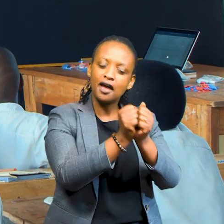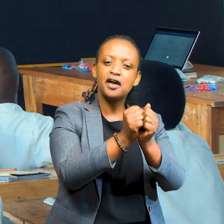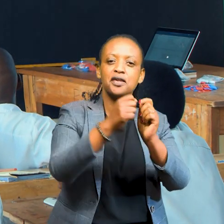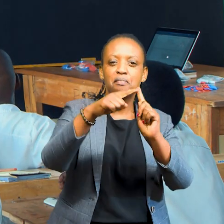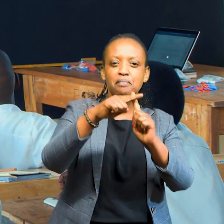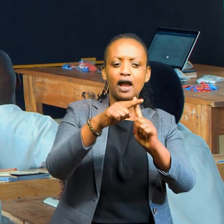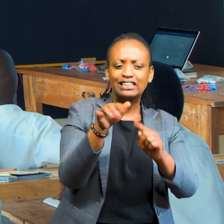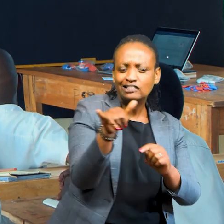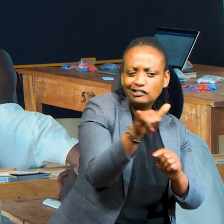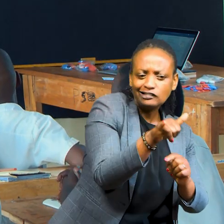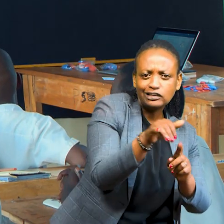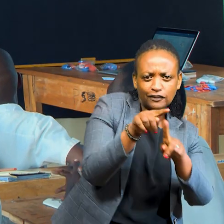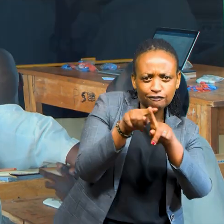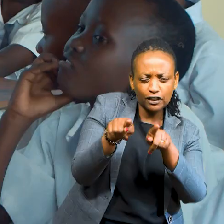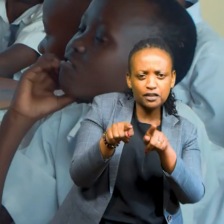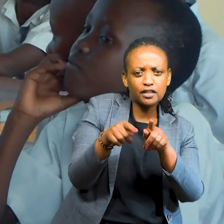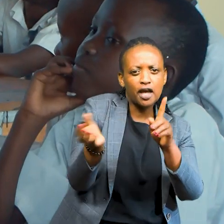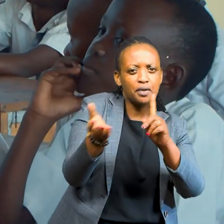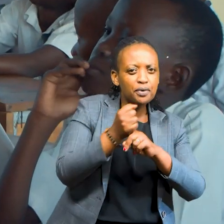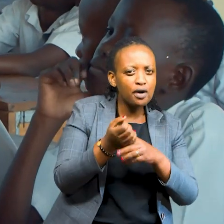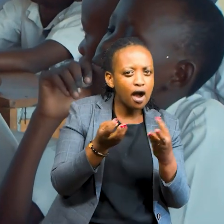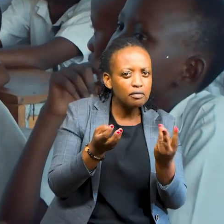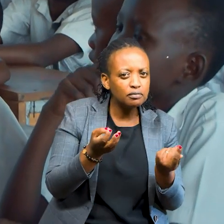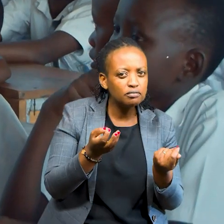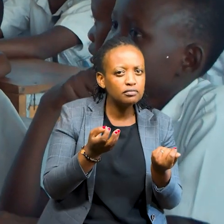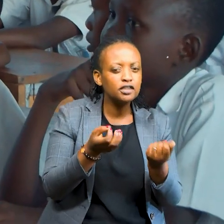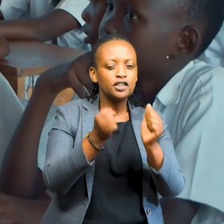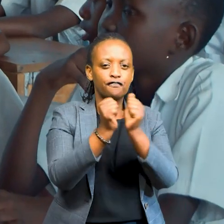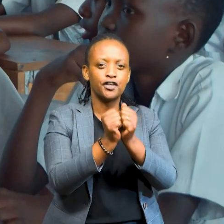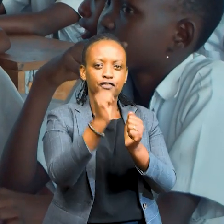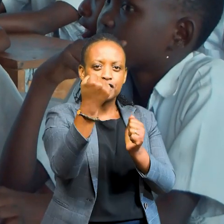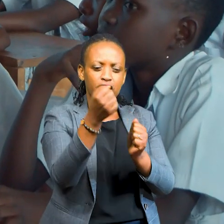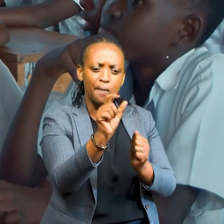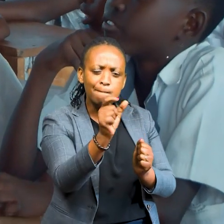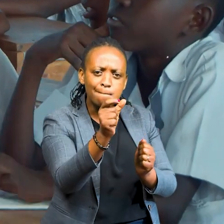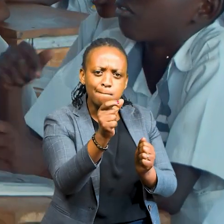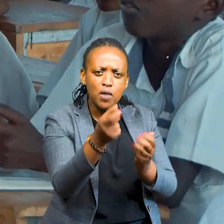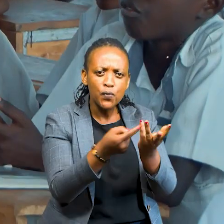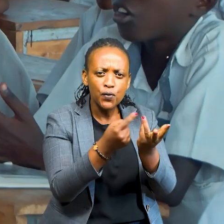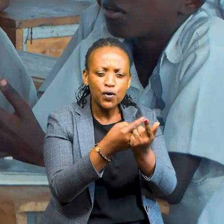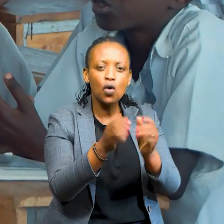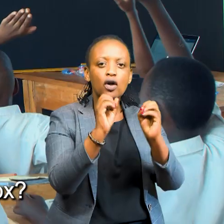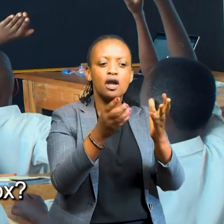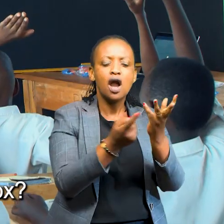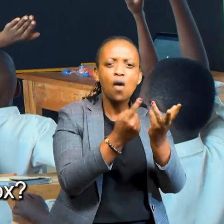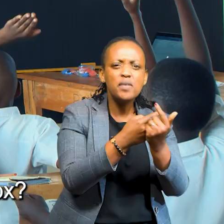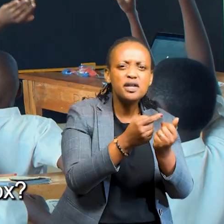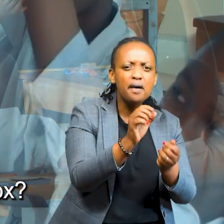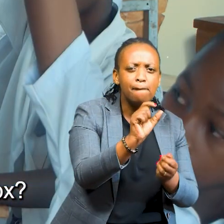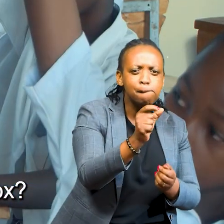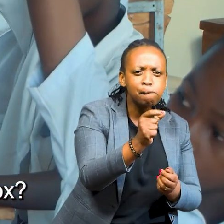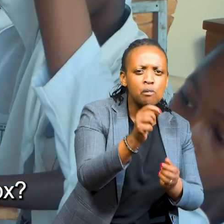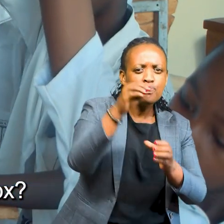10 plus the common difference. Then we get 15 counters. Okay. How many